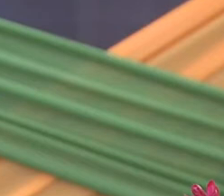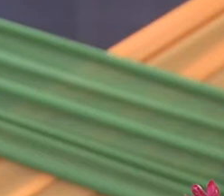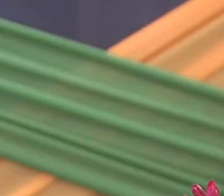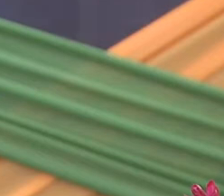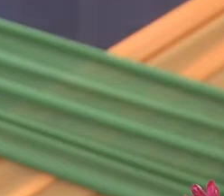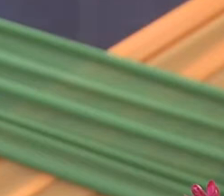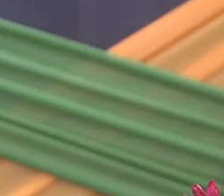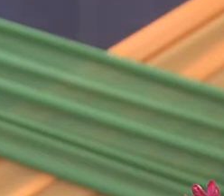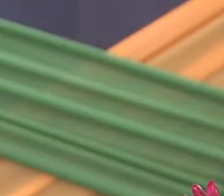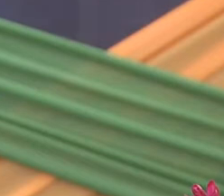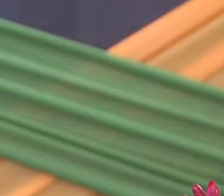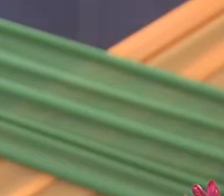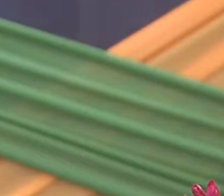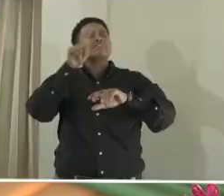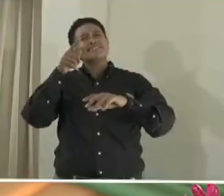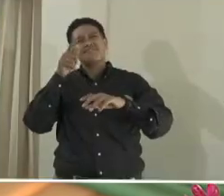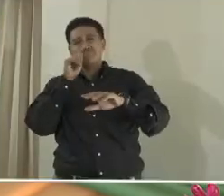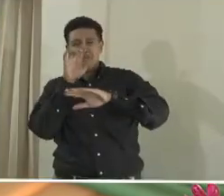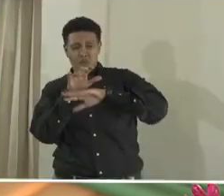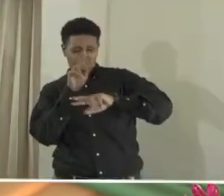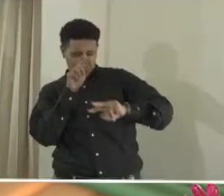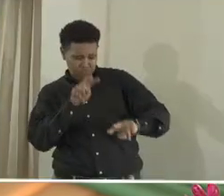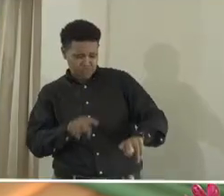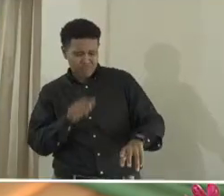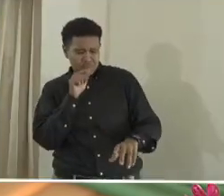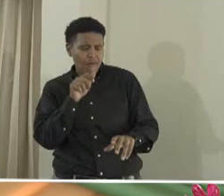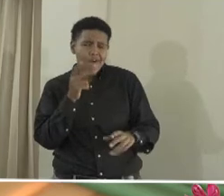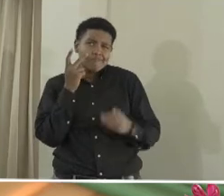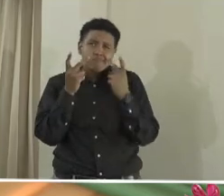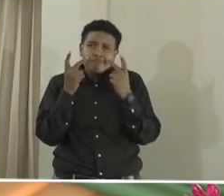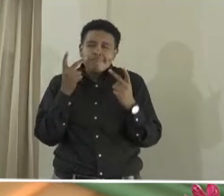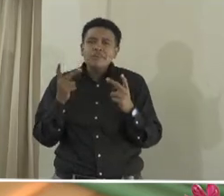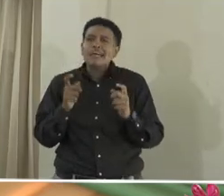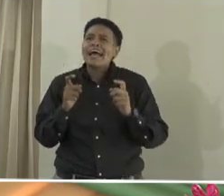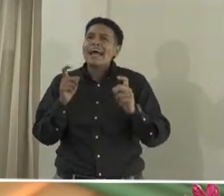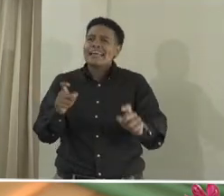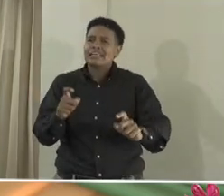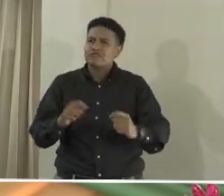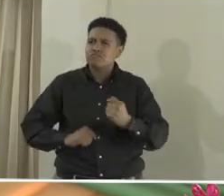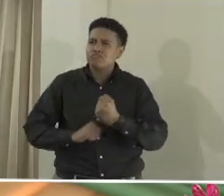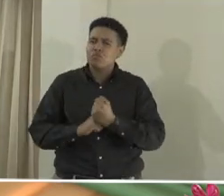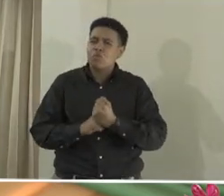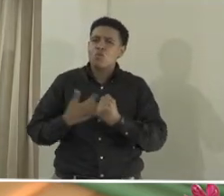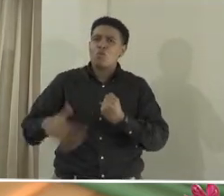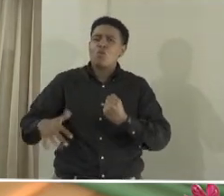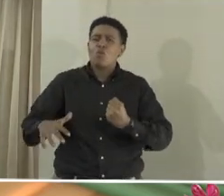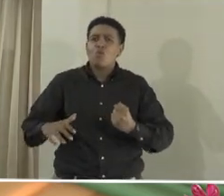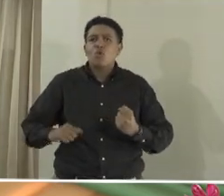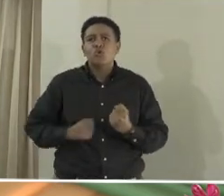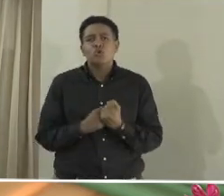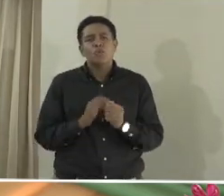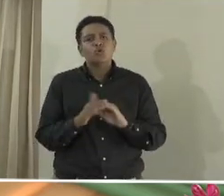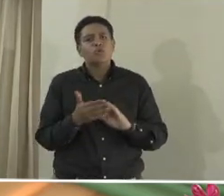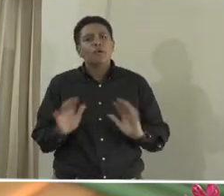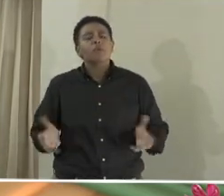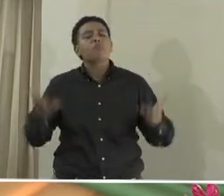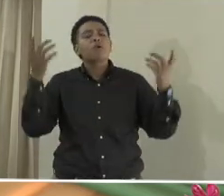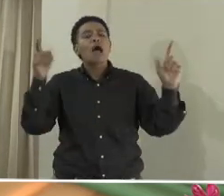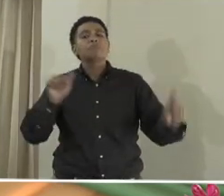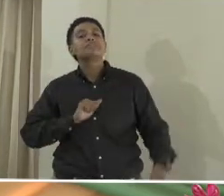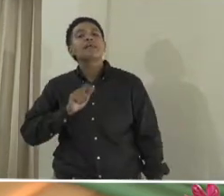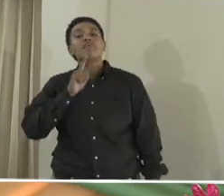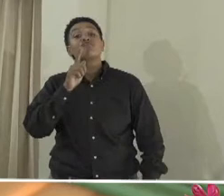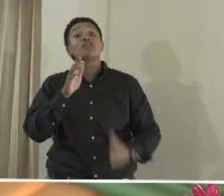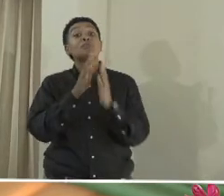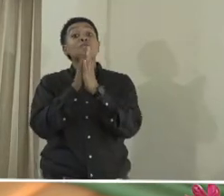that invisible force, oh God, that gives this nation a wind in its sails. Father, I pray in the